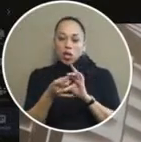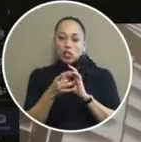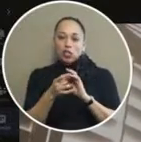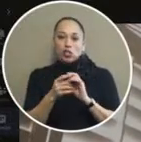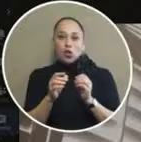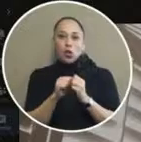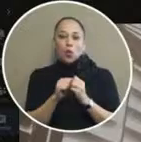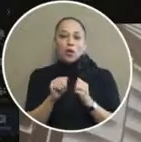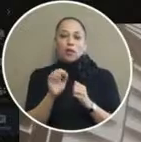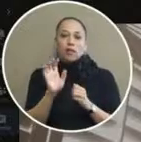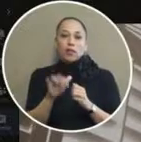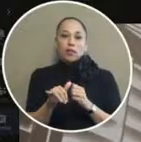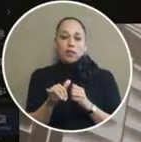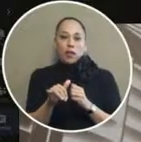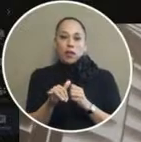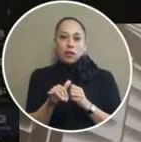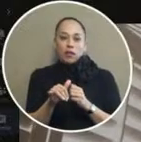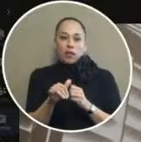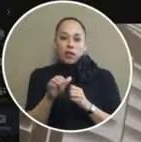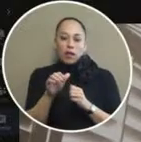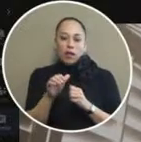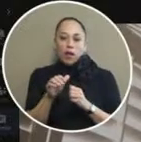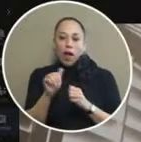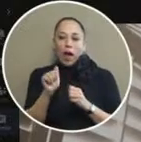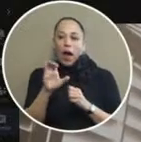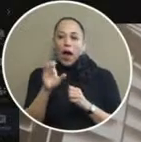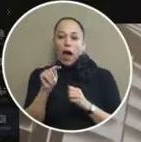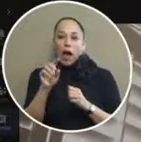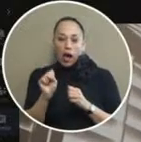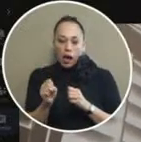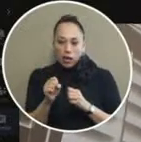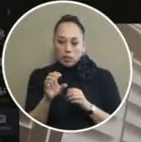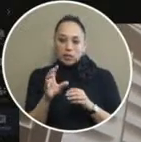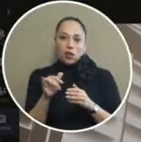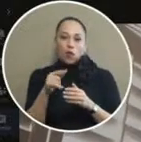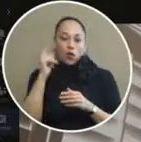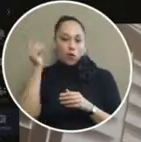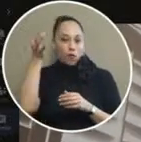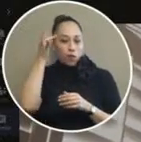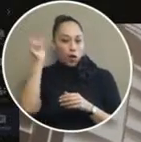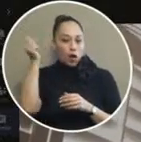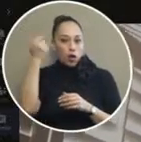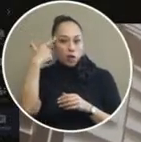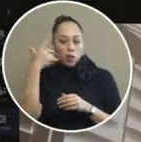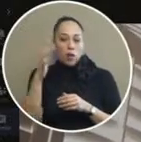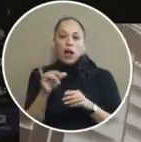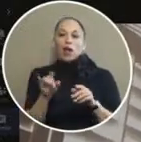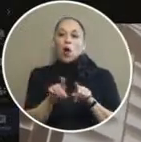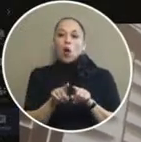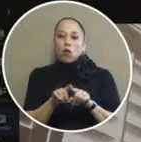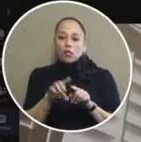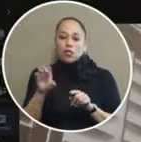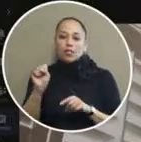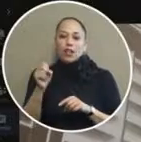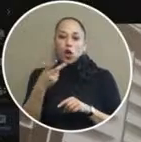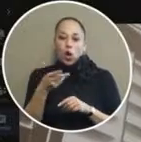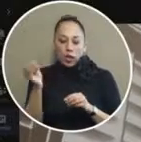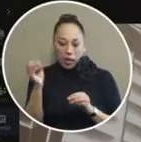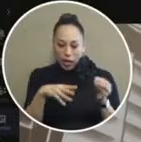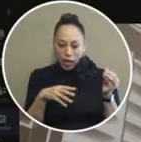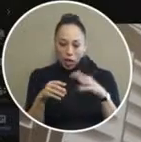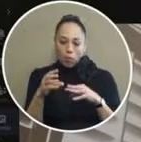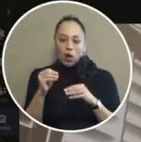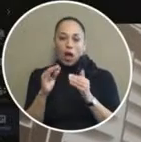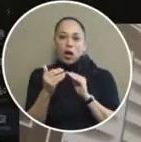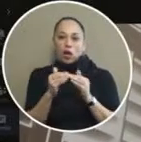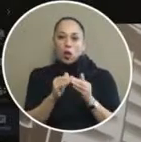with those acts in terms of what was passed by the federal government. We also talked about the stakeholder input and the